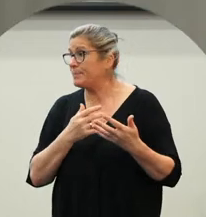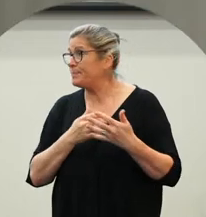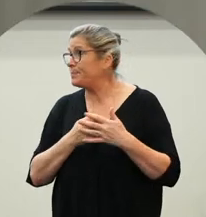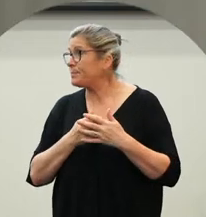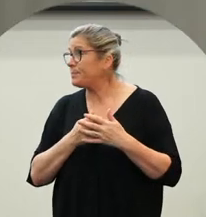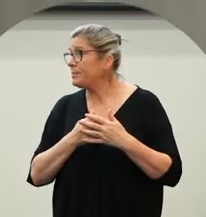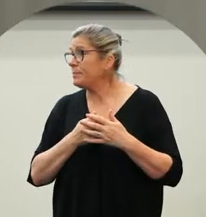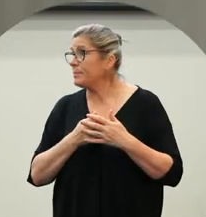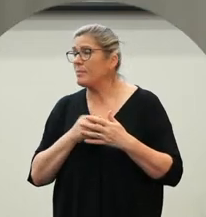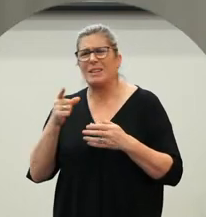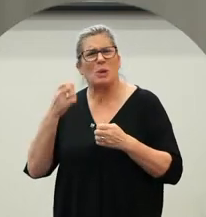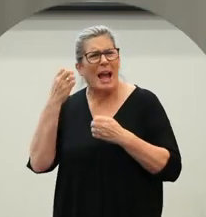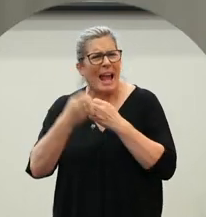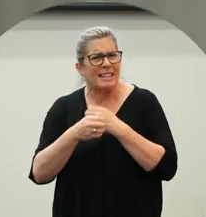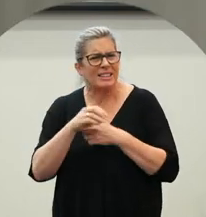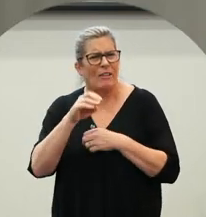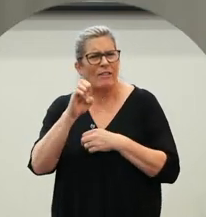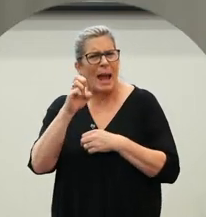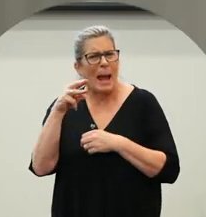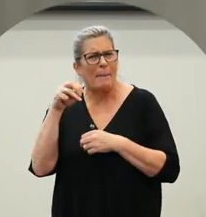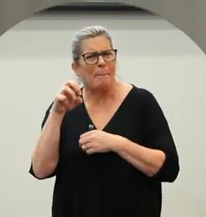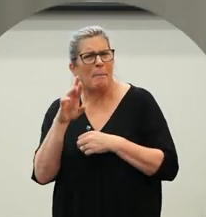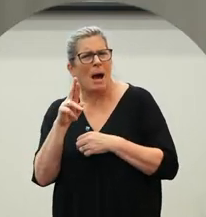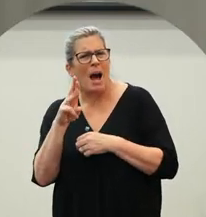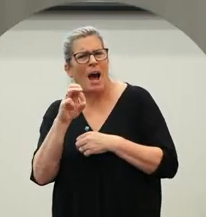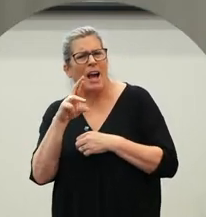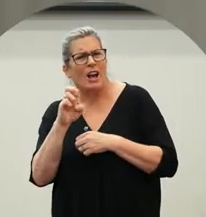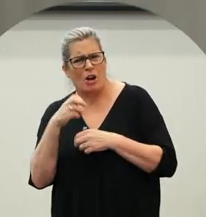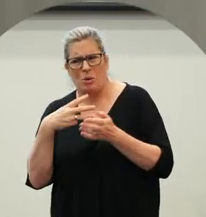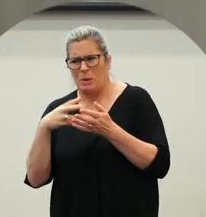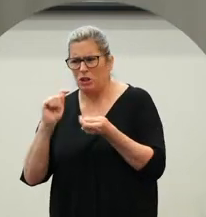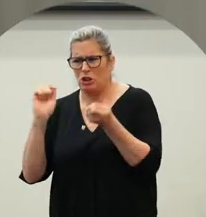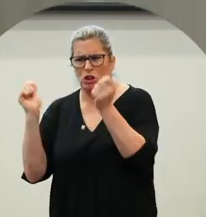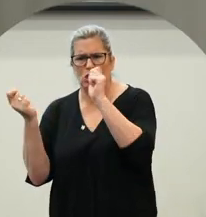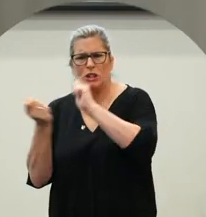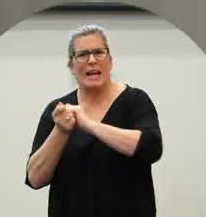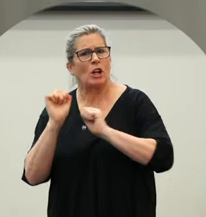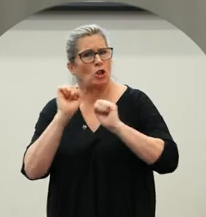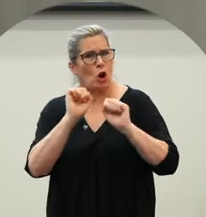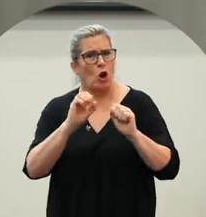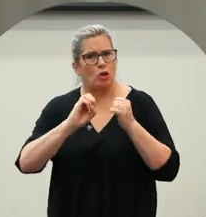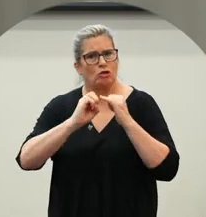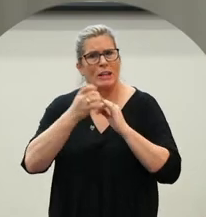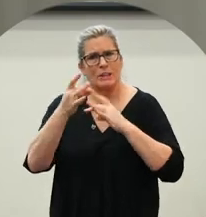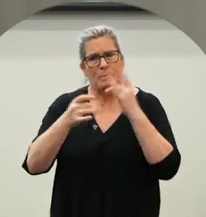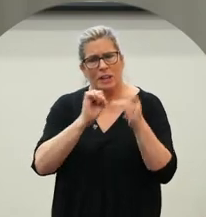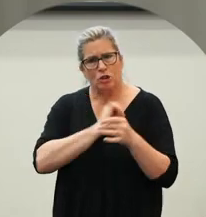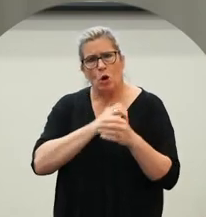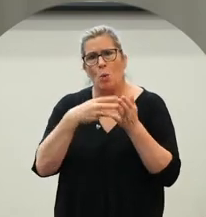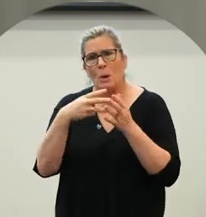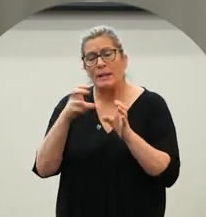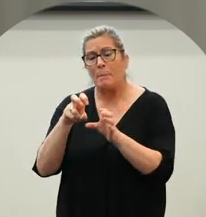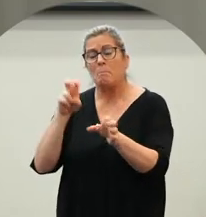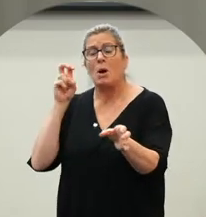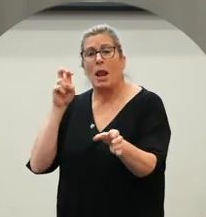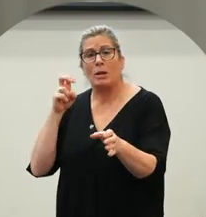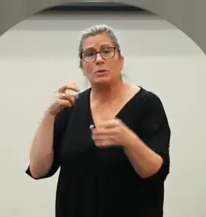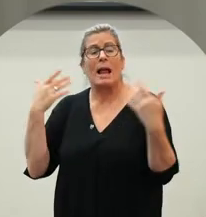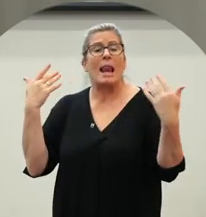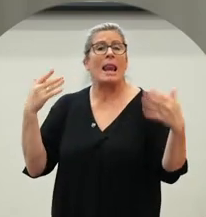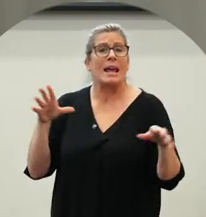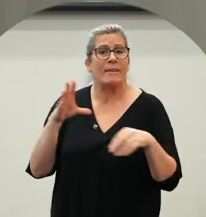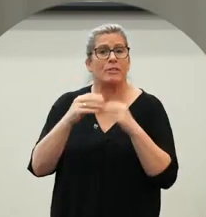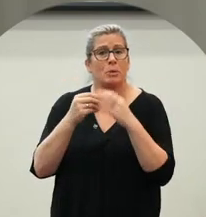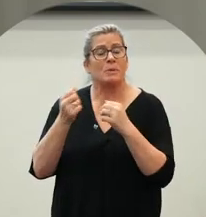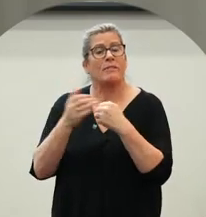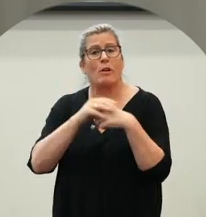have been end of empire. This was winds exactly. of change. Yes. And this was her trying to make sure that when they did pull out, that they left something for the